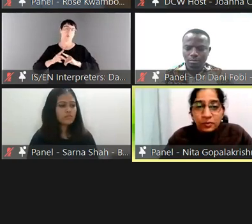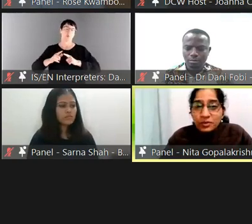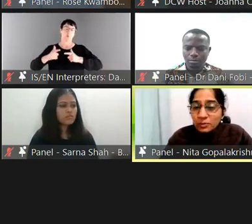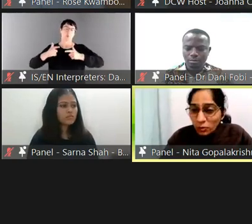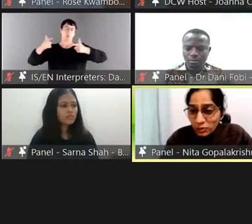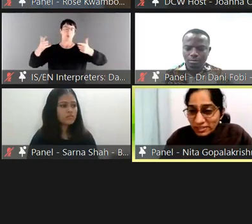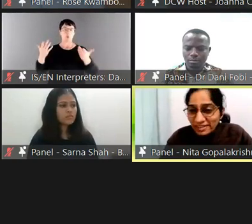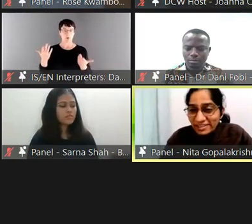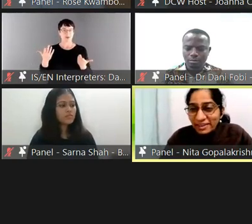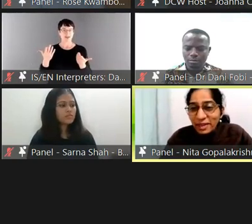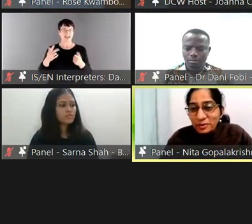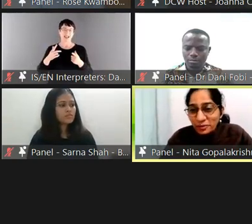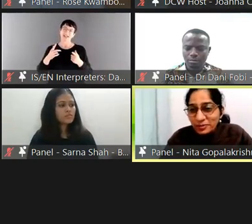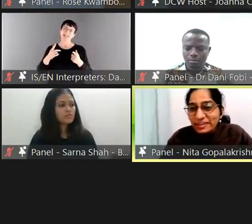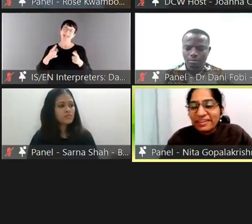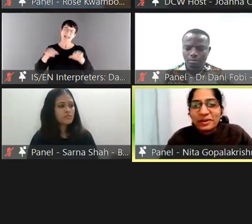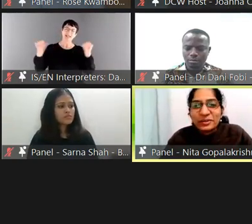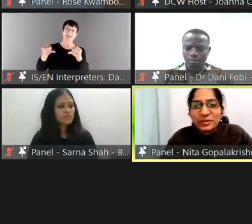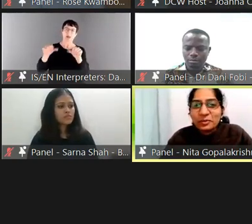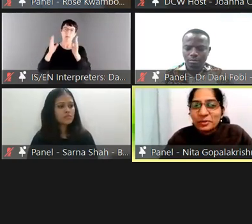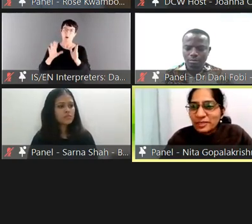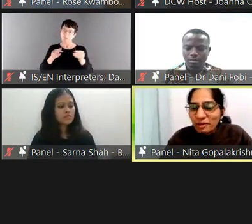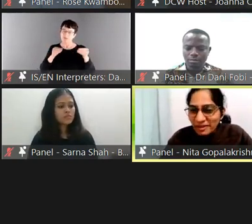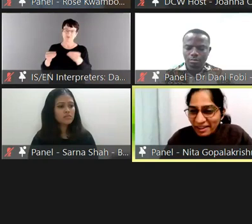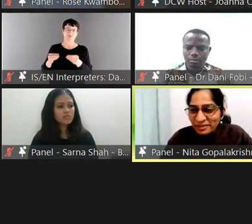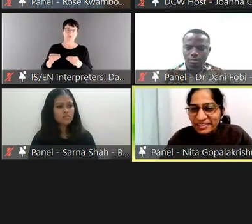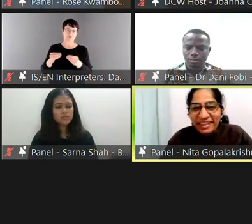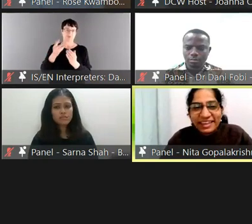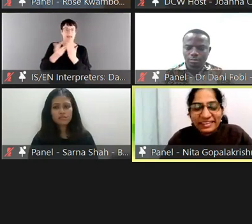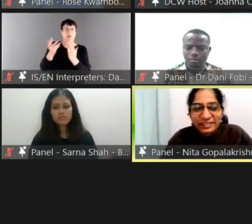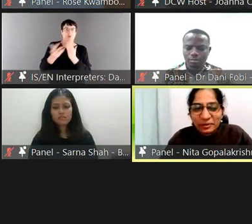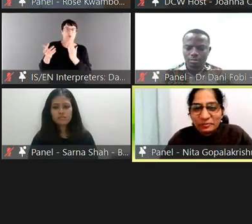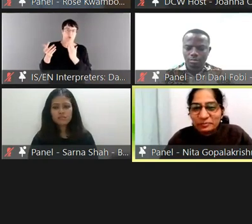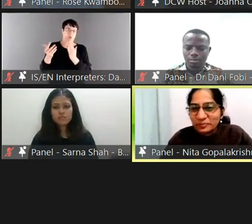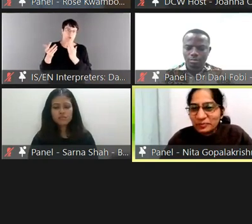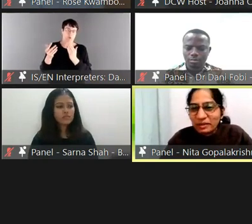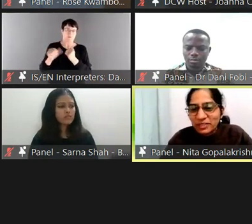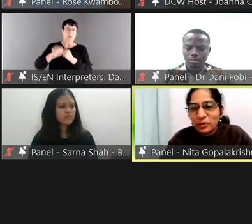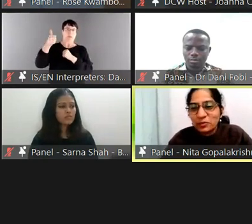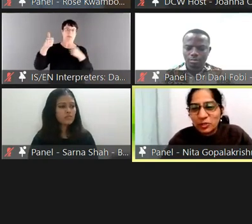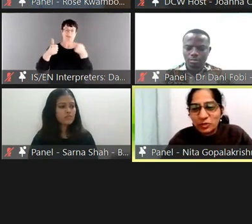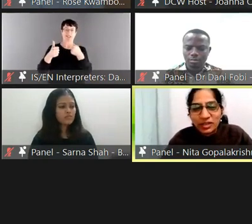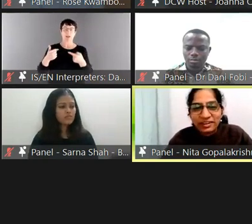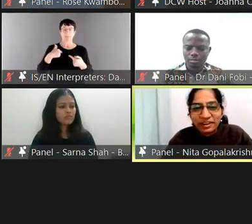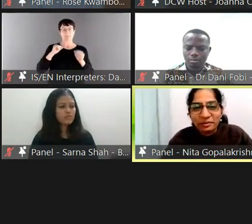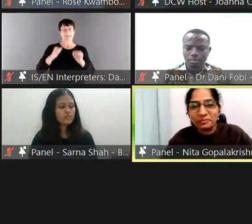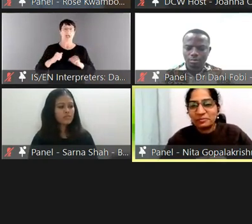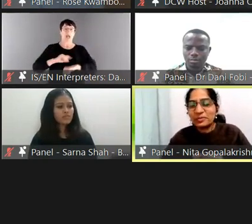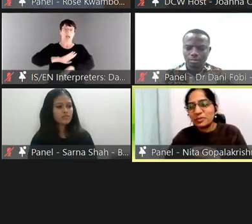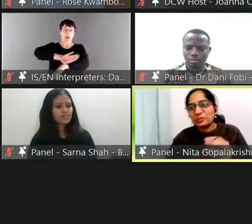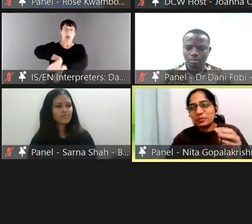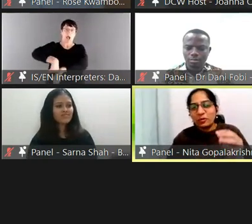So there is more to discuss, and I know, so I will stop now and I'll pass you over to Joanna